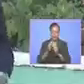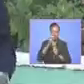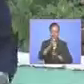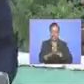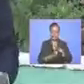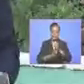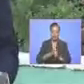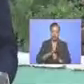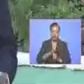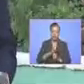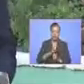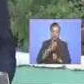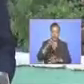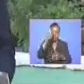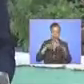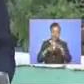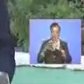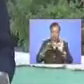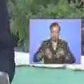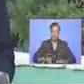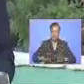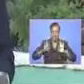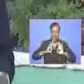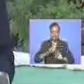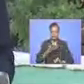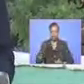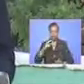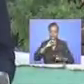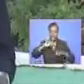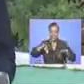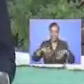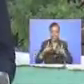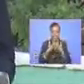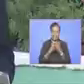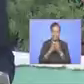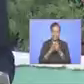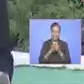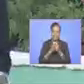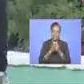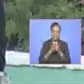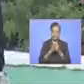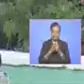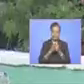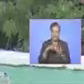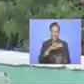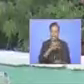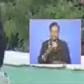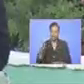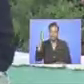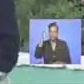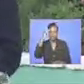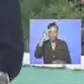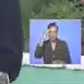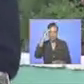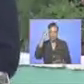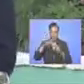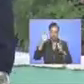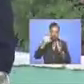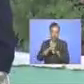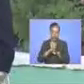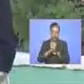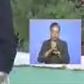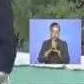transform the prospects and lives of those in gangs or those minded to criminal